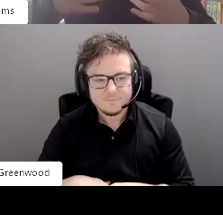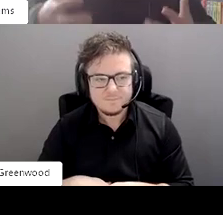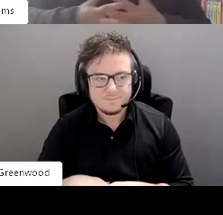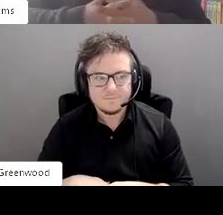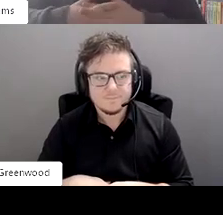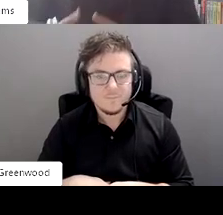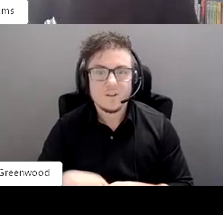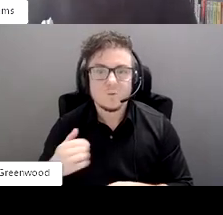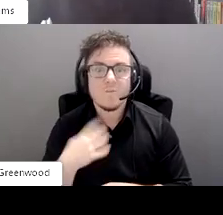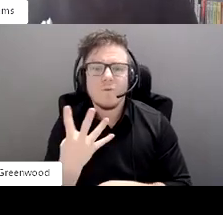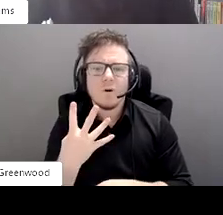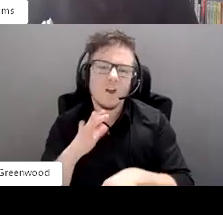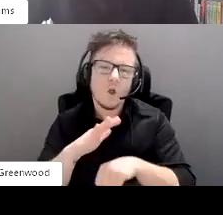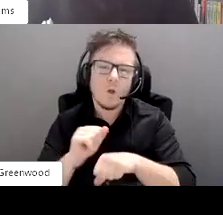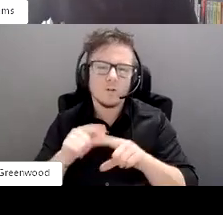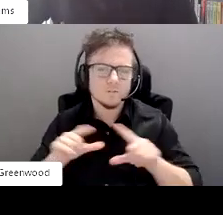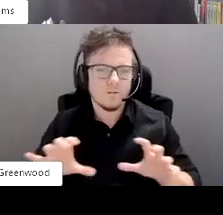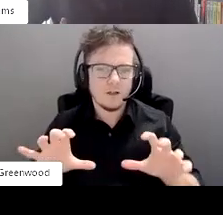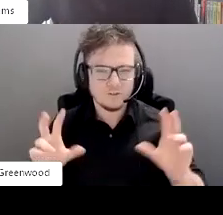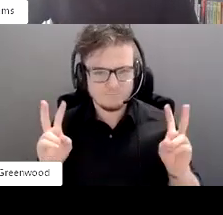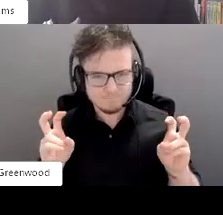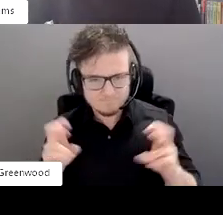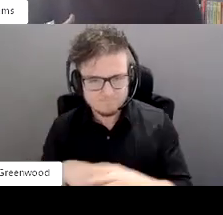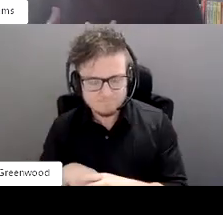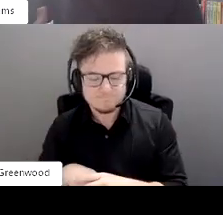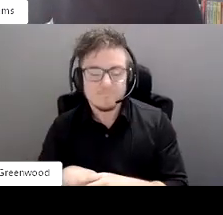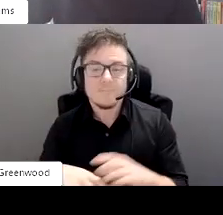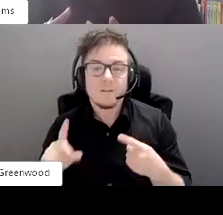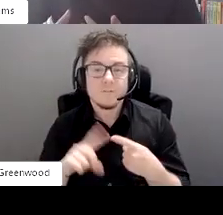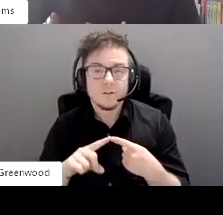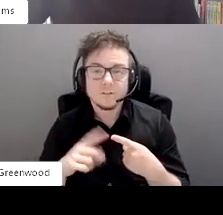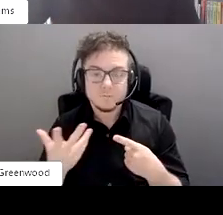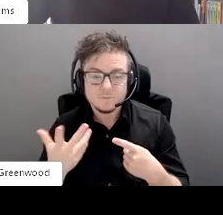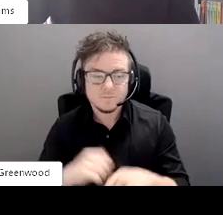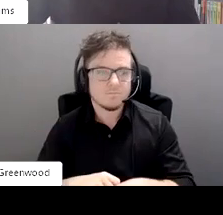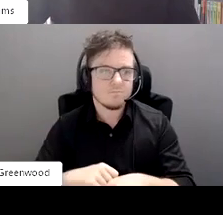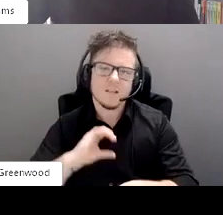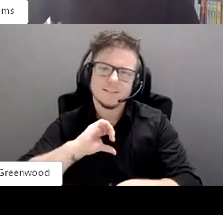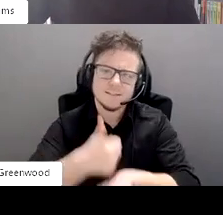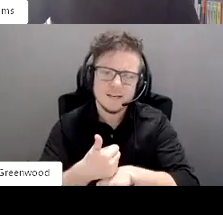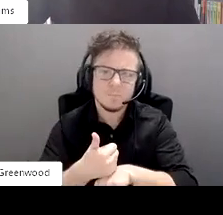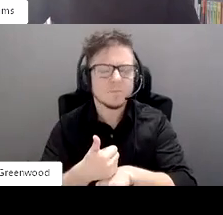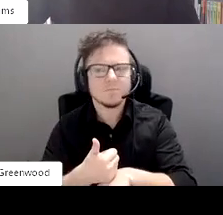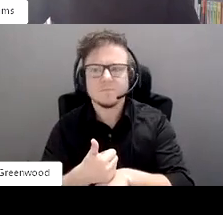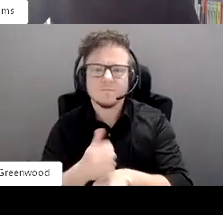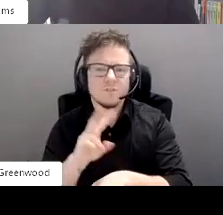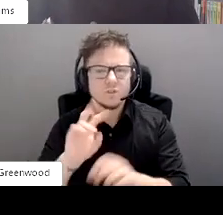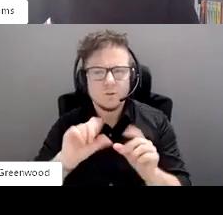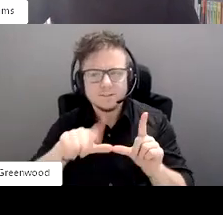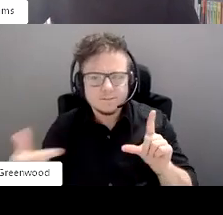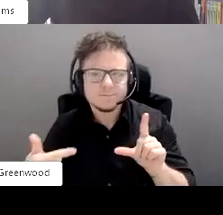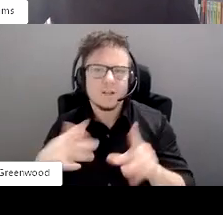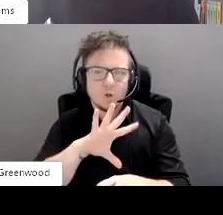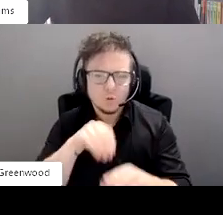So there's 4 calls to actions that our report asks for. So the first is to build 2SLGA inclusive dementia-related services and